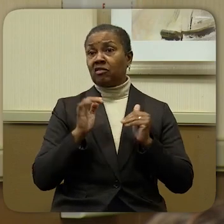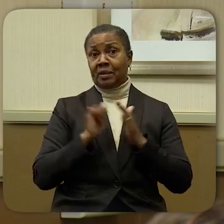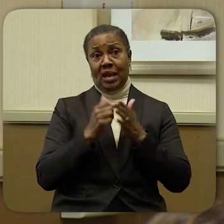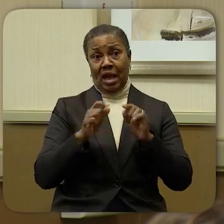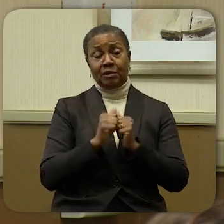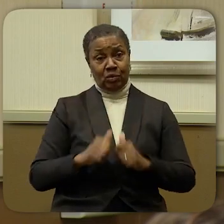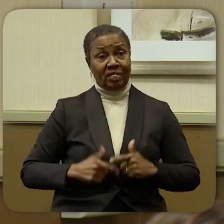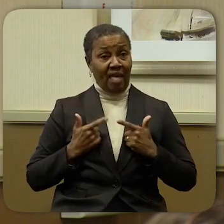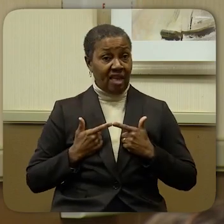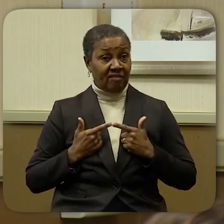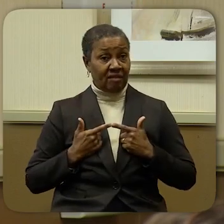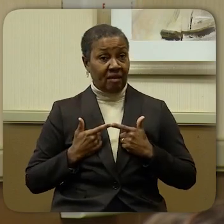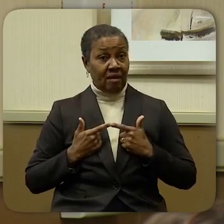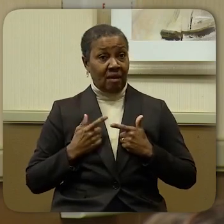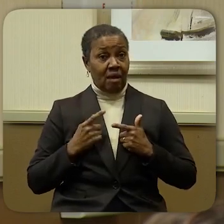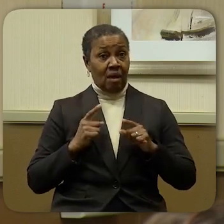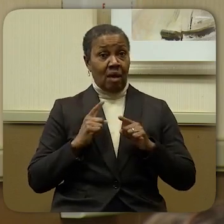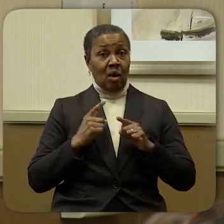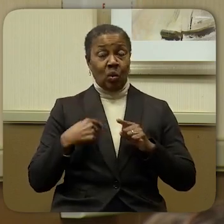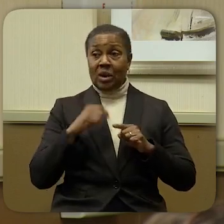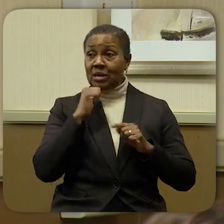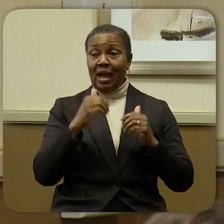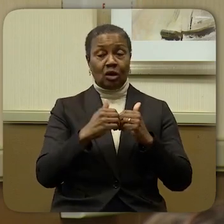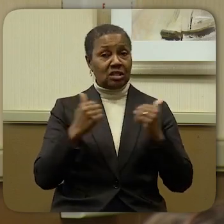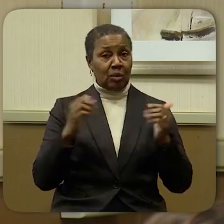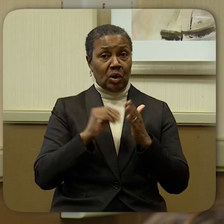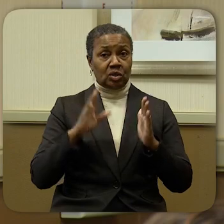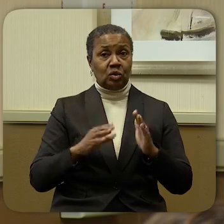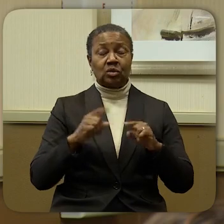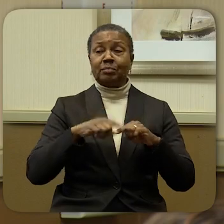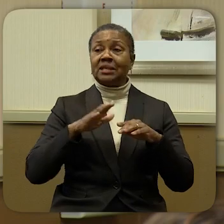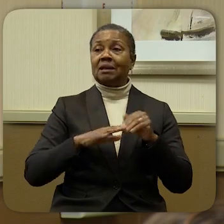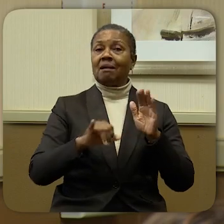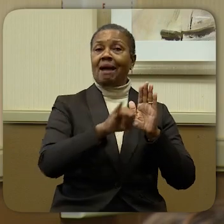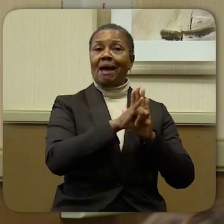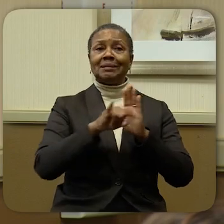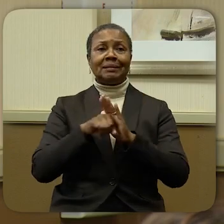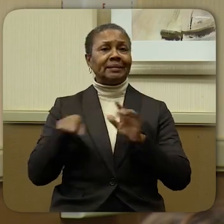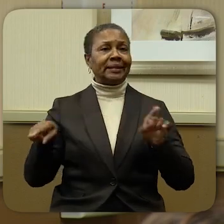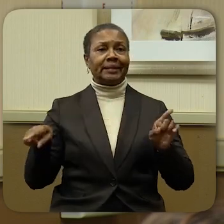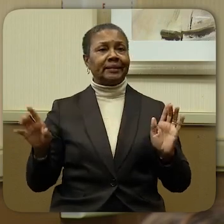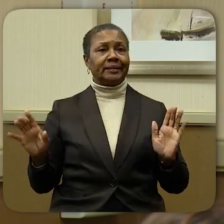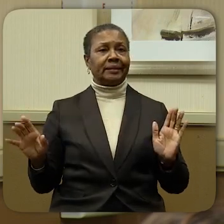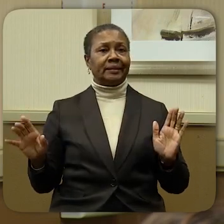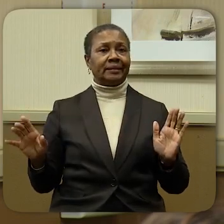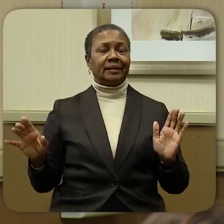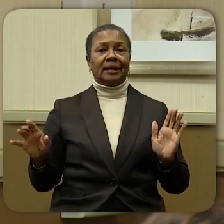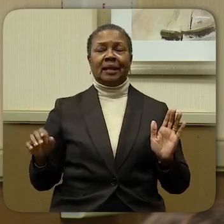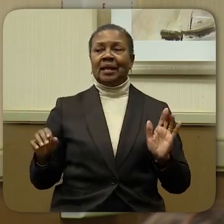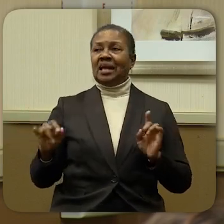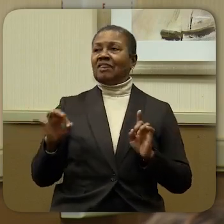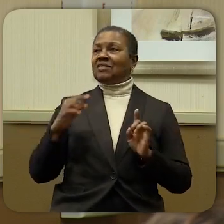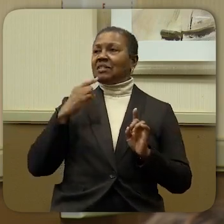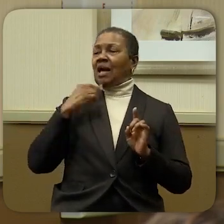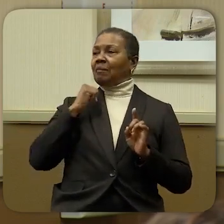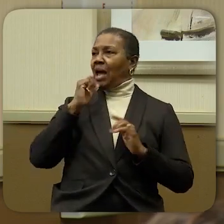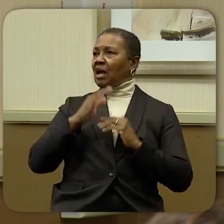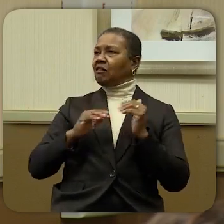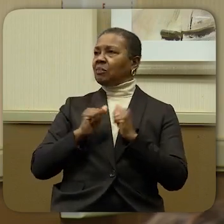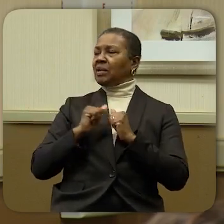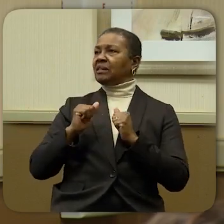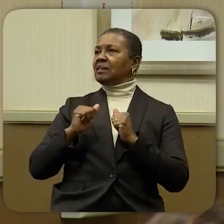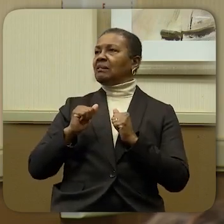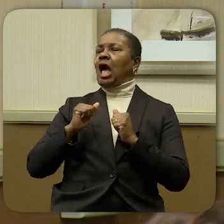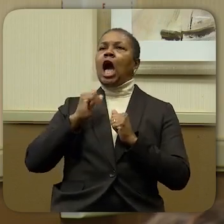our lives, but we're not going to separate students on the basis of their identities. Just as like if someone said, well, I'm not comfortable around a gay student or a